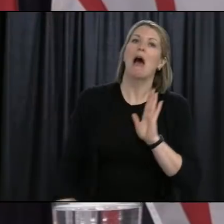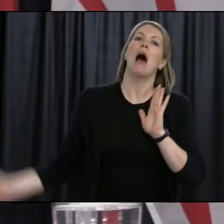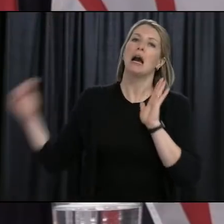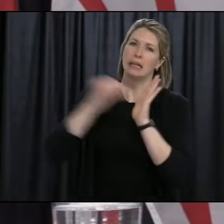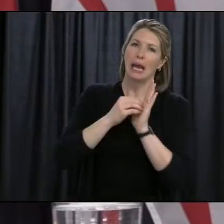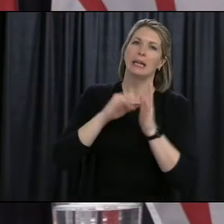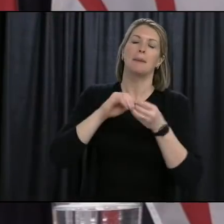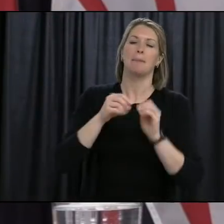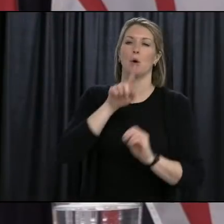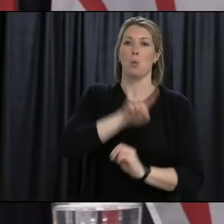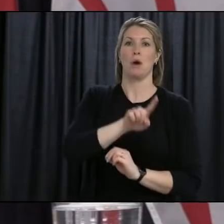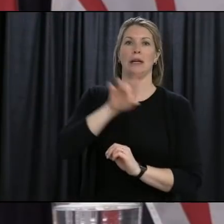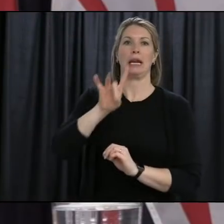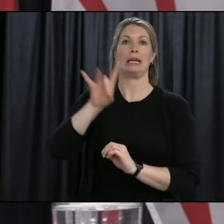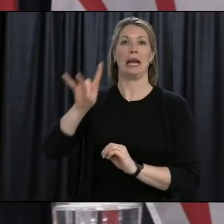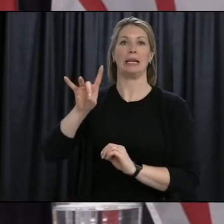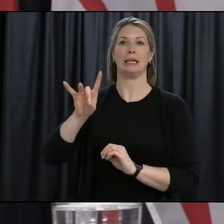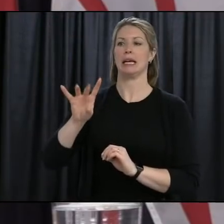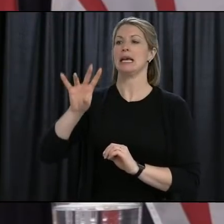number, Jason,